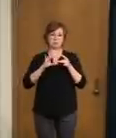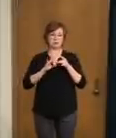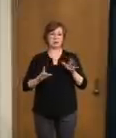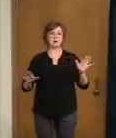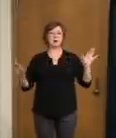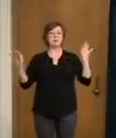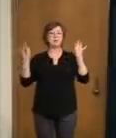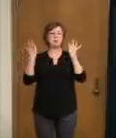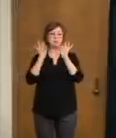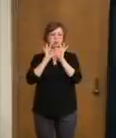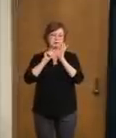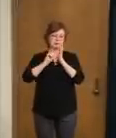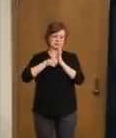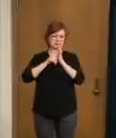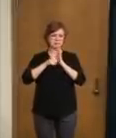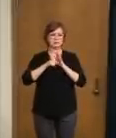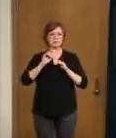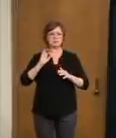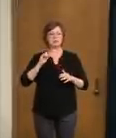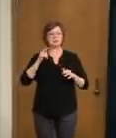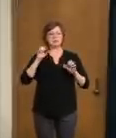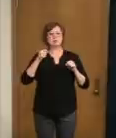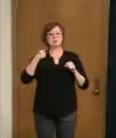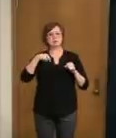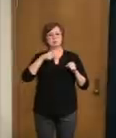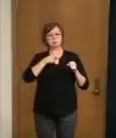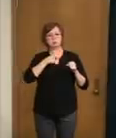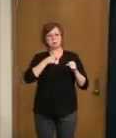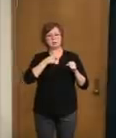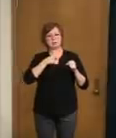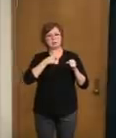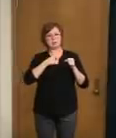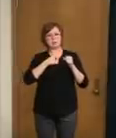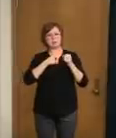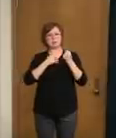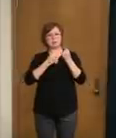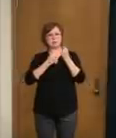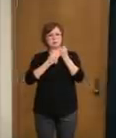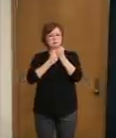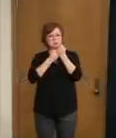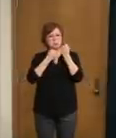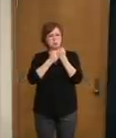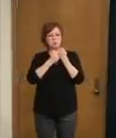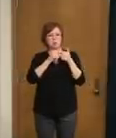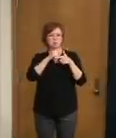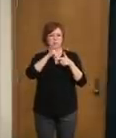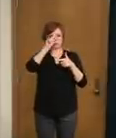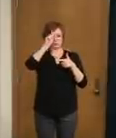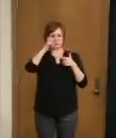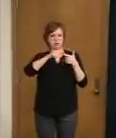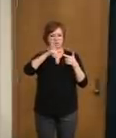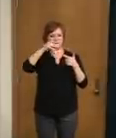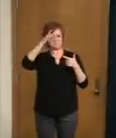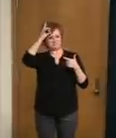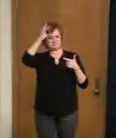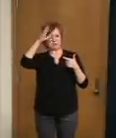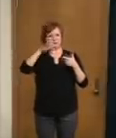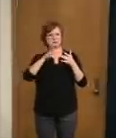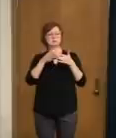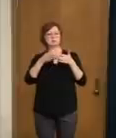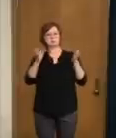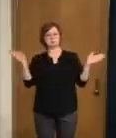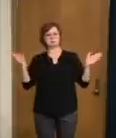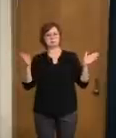importantly, in some ways, is our ability to support a widespread, smart, fast immunization program. This is why we